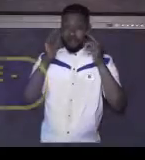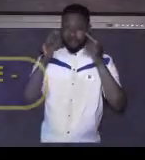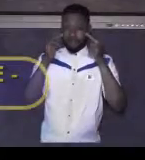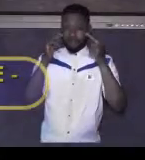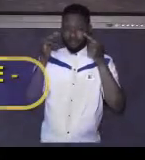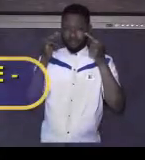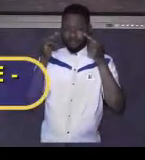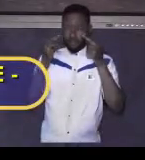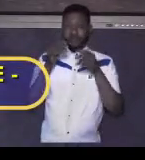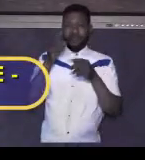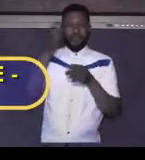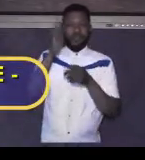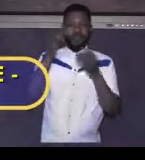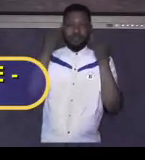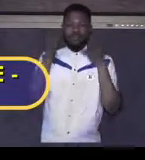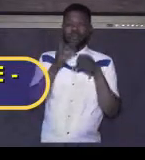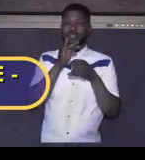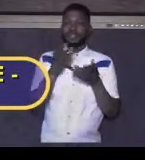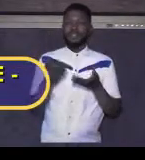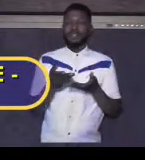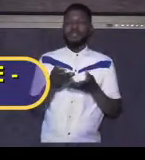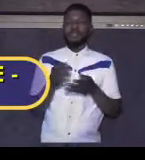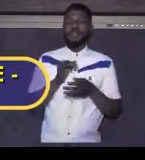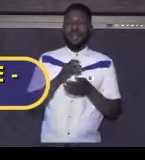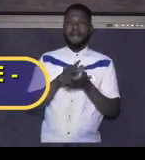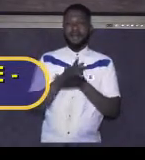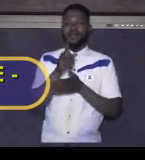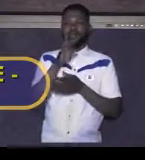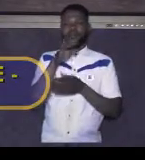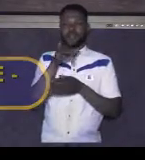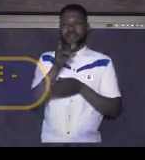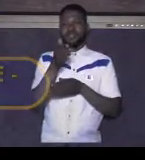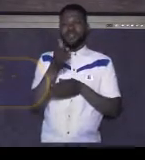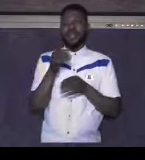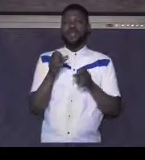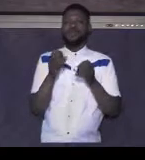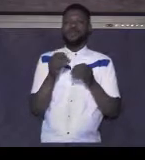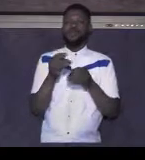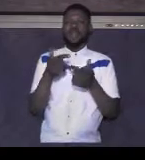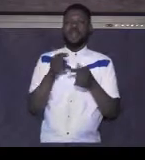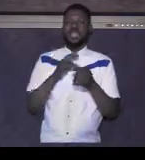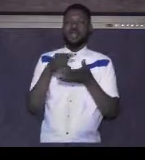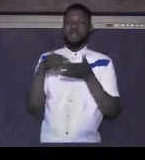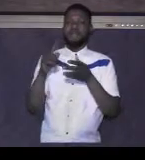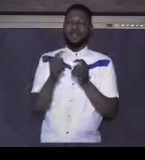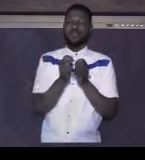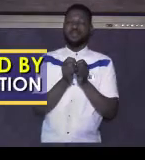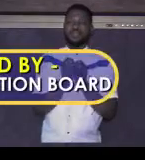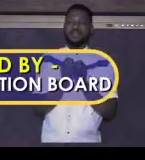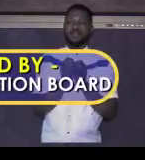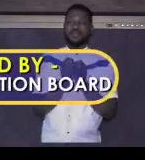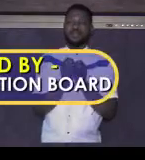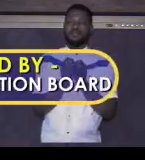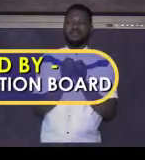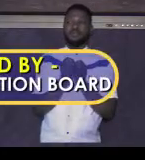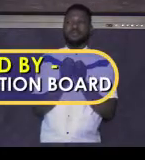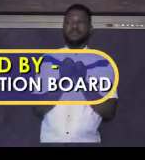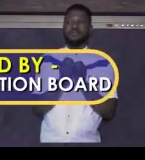Eyes on me. Uncle Popo is here. I believe you are still there. So let's mark together.